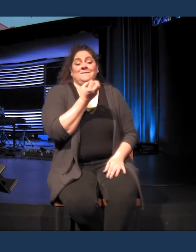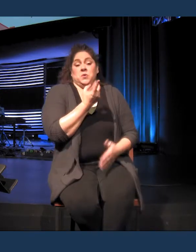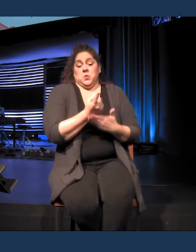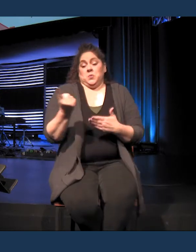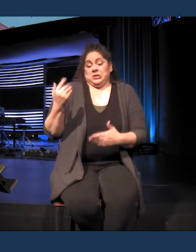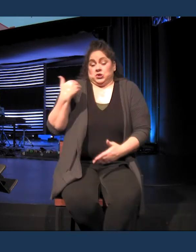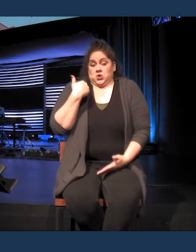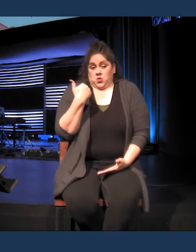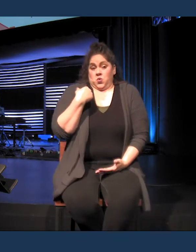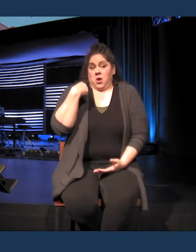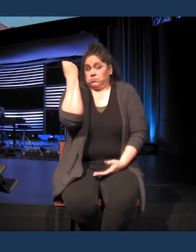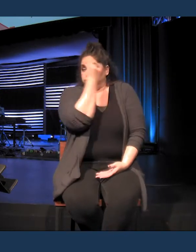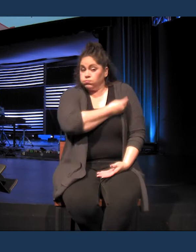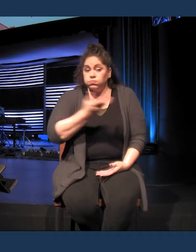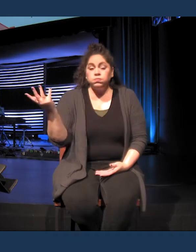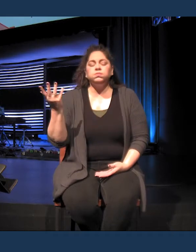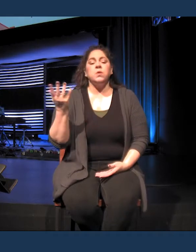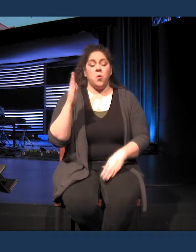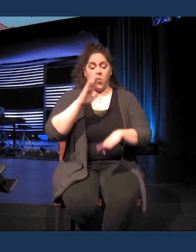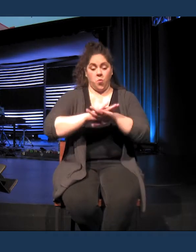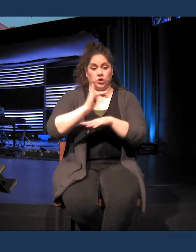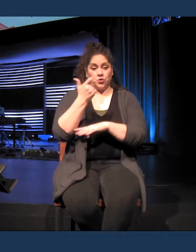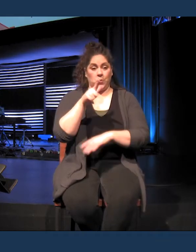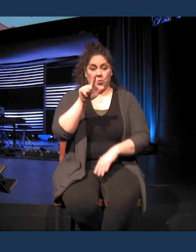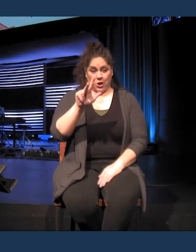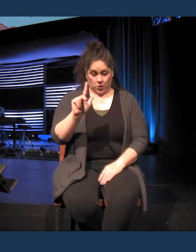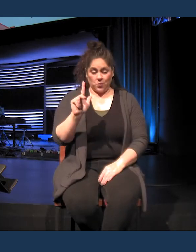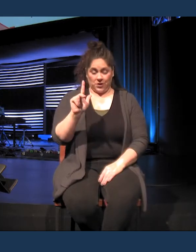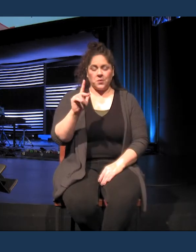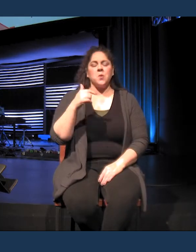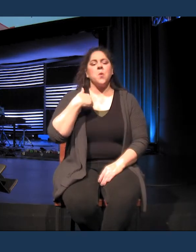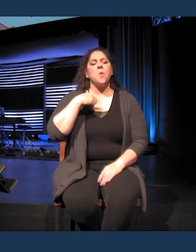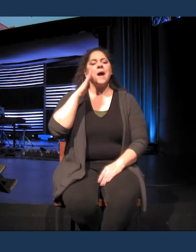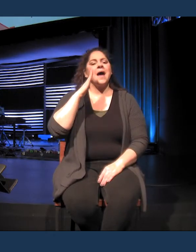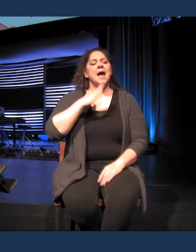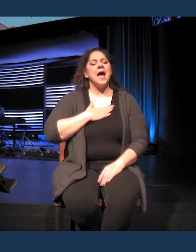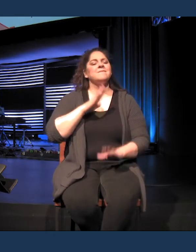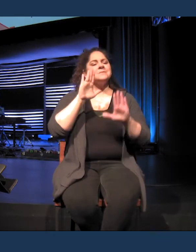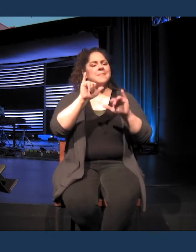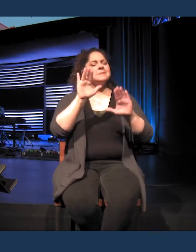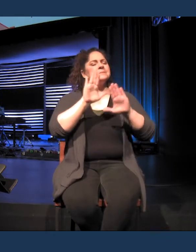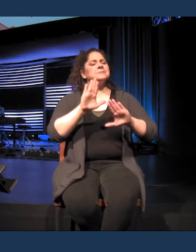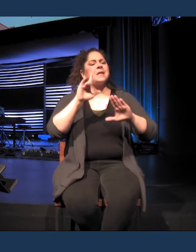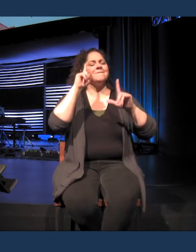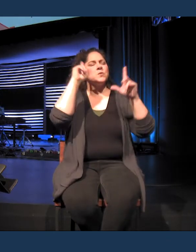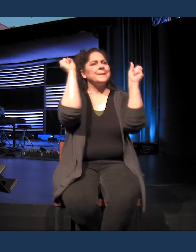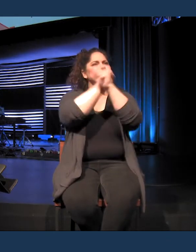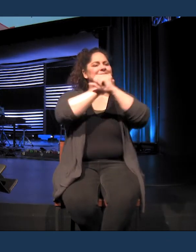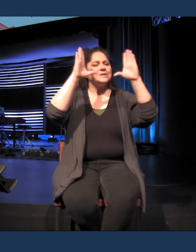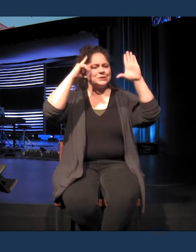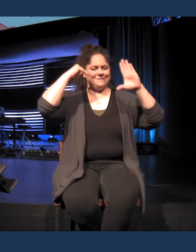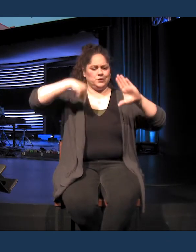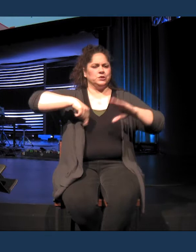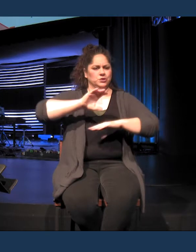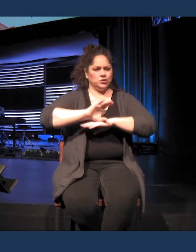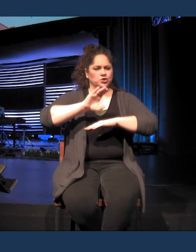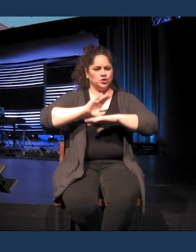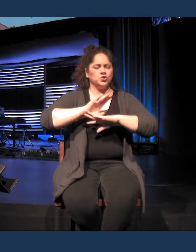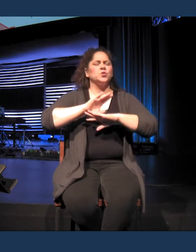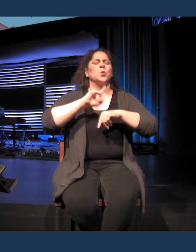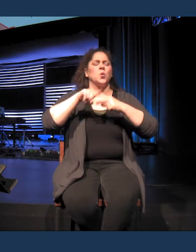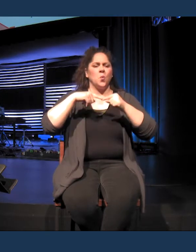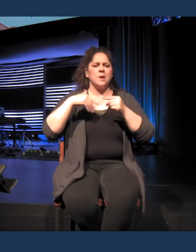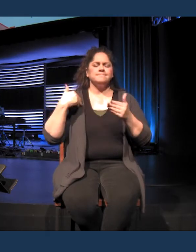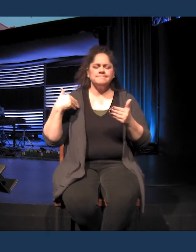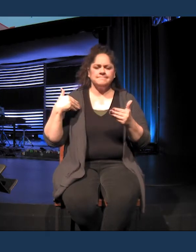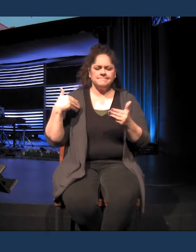announced publicly that January 23rd would be a Vision Sunday. And as this day approached, it became